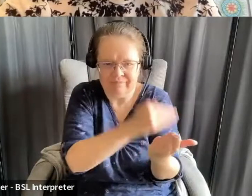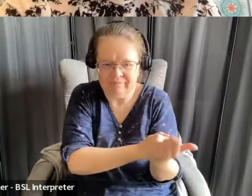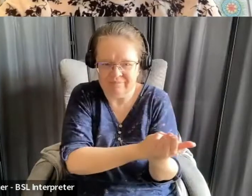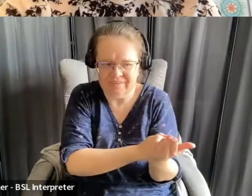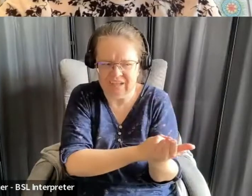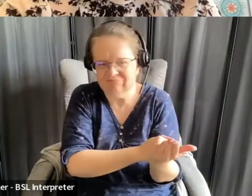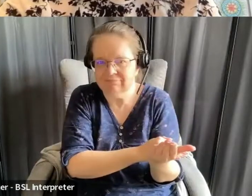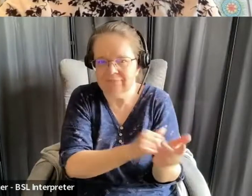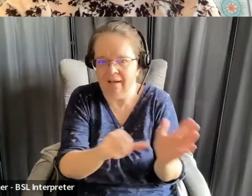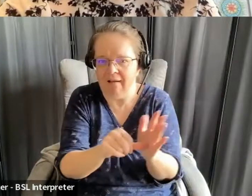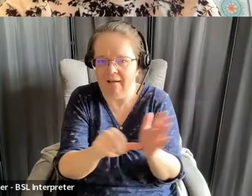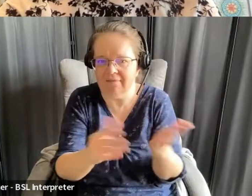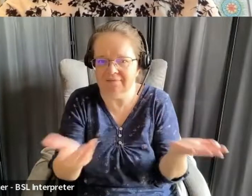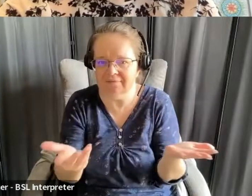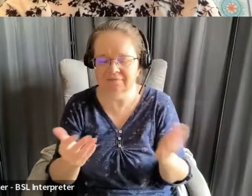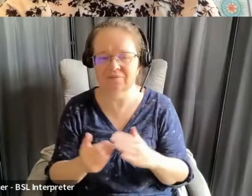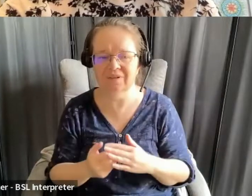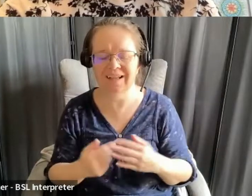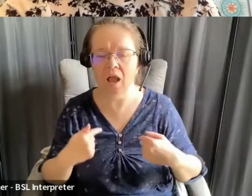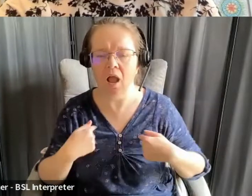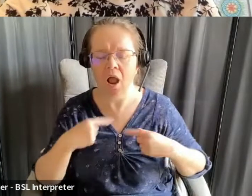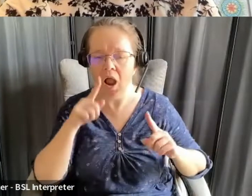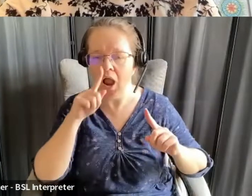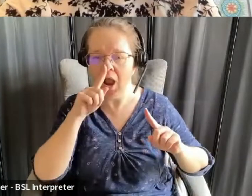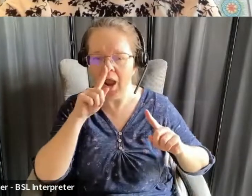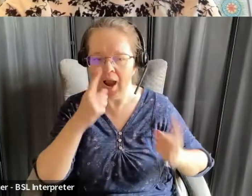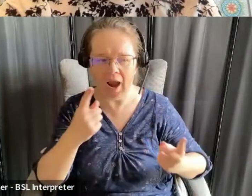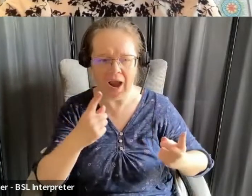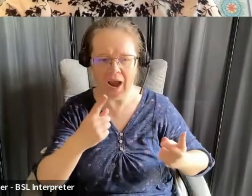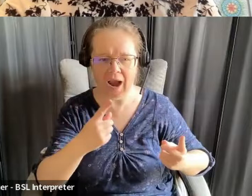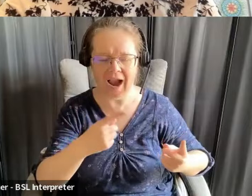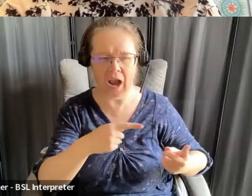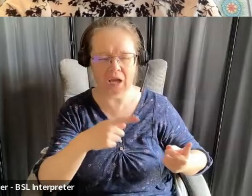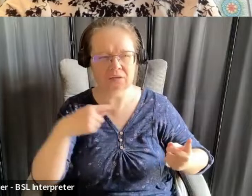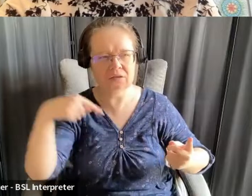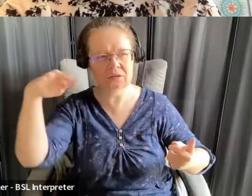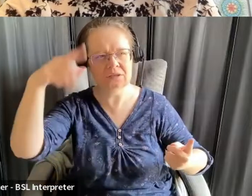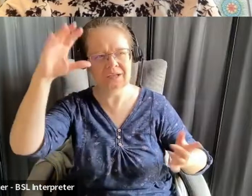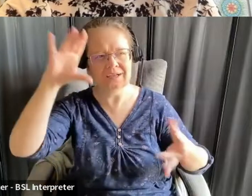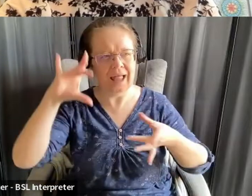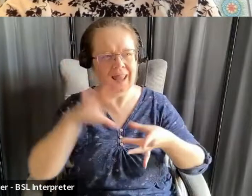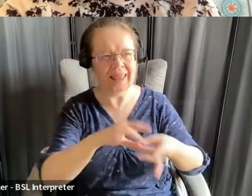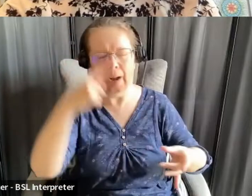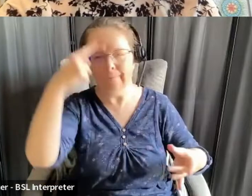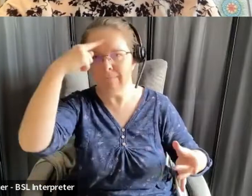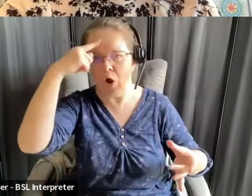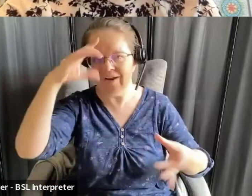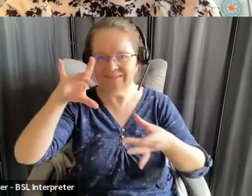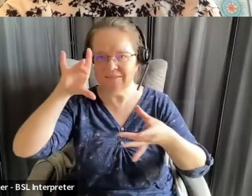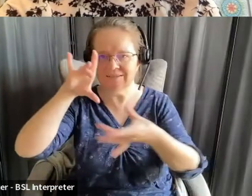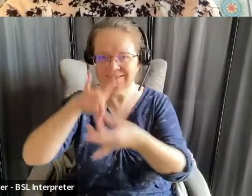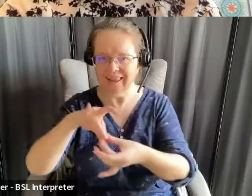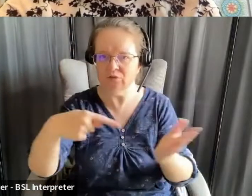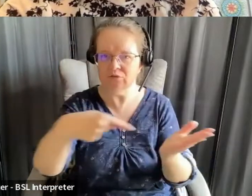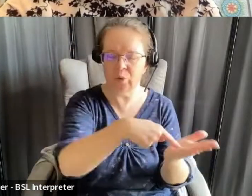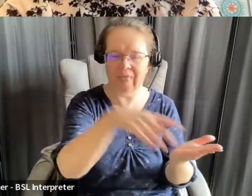more importantly, I can't adopt the necessary mindset. And